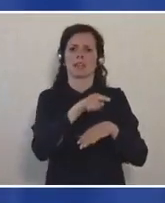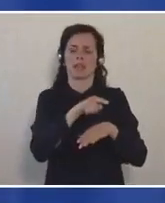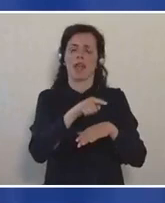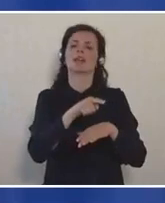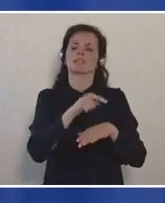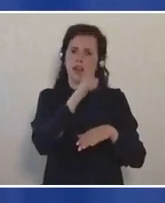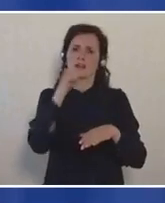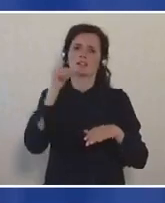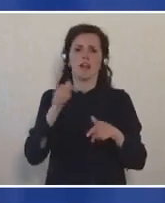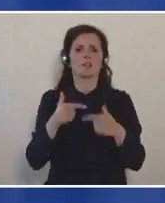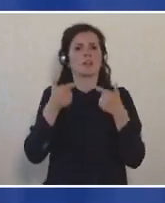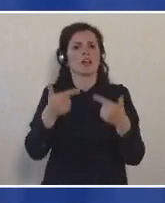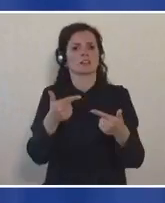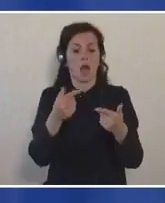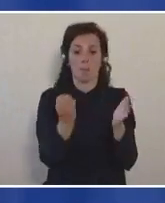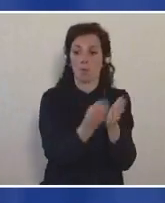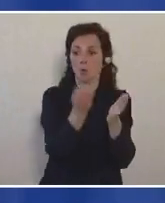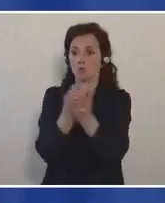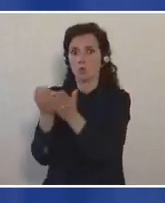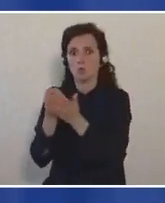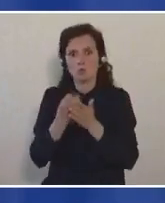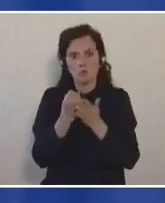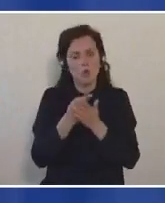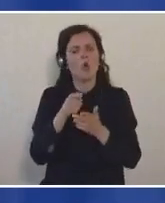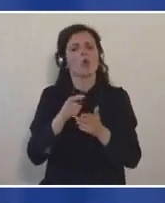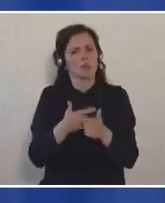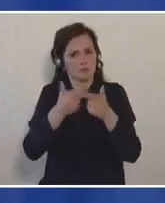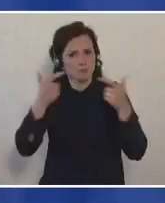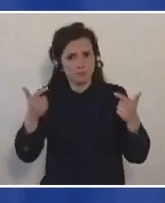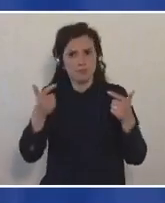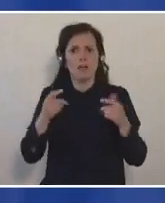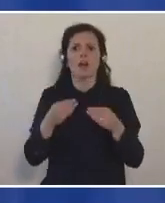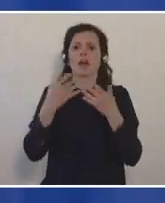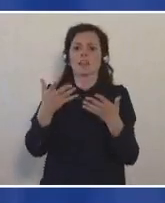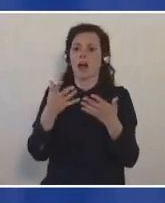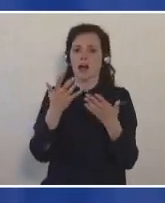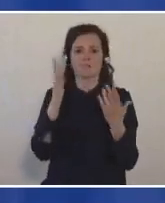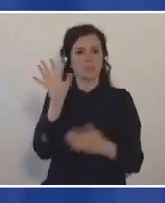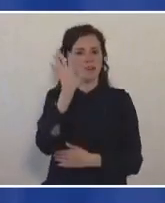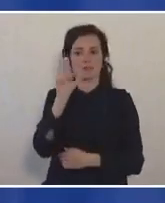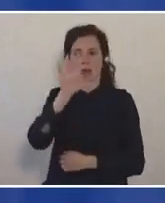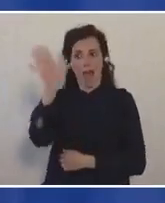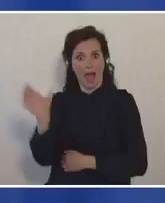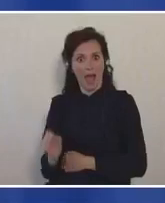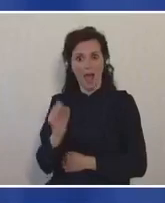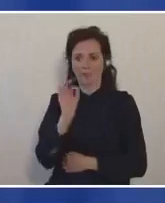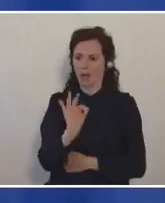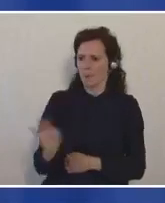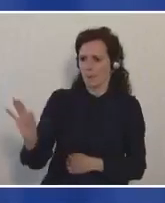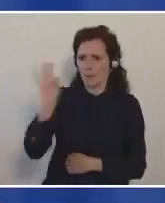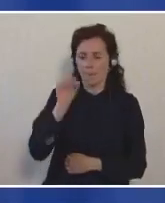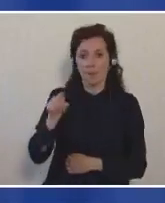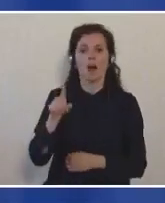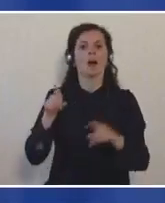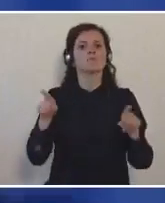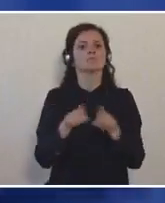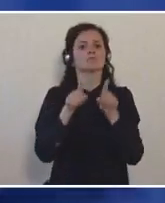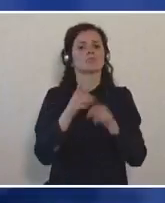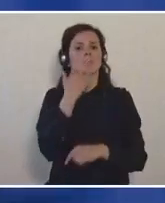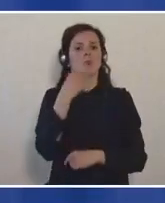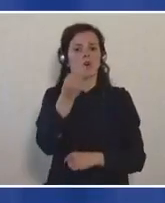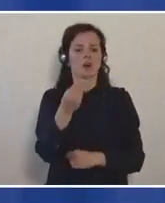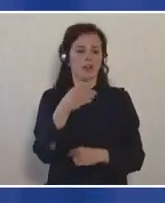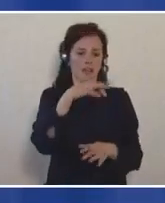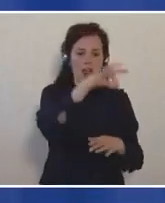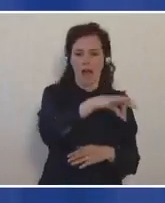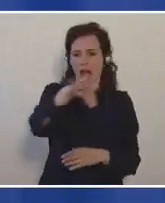different regions in Africa. So to build regional hubs, 1 billion will be invested. It's together with the